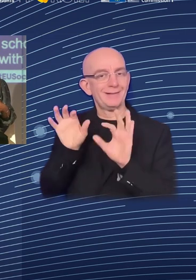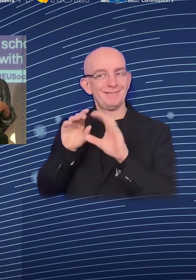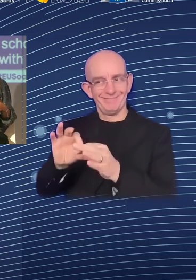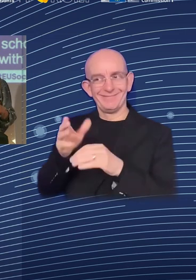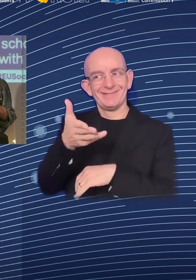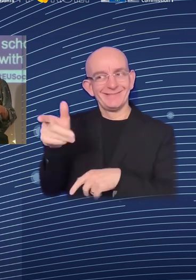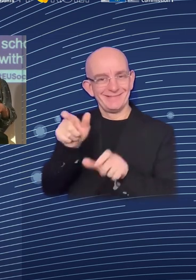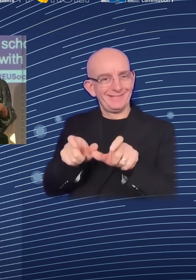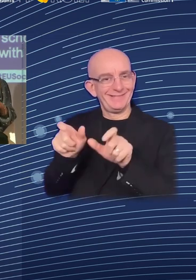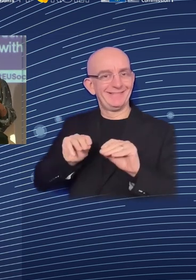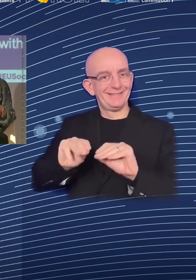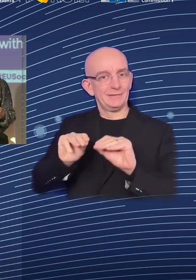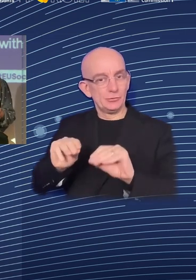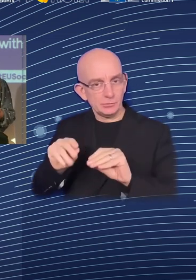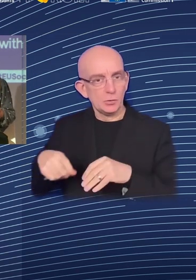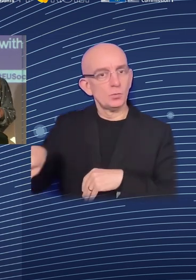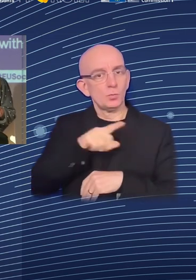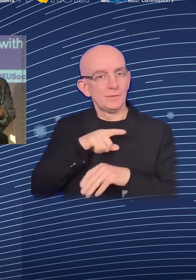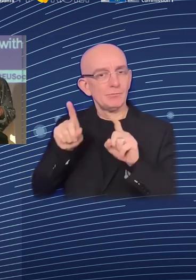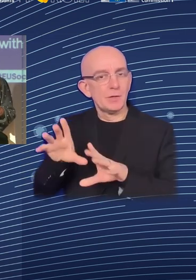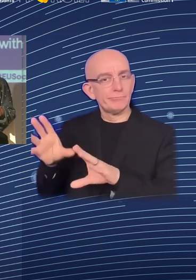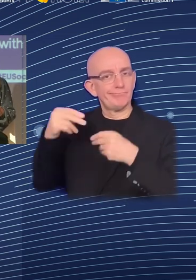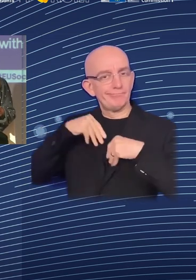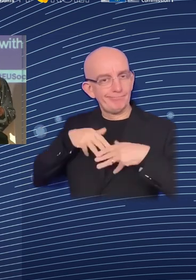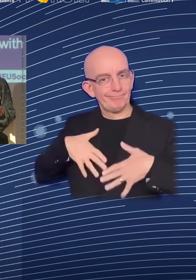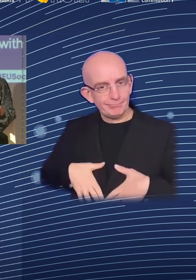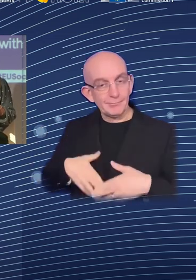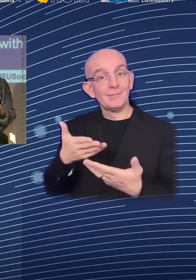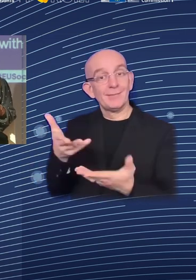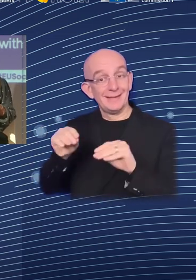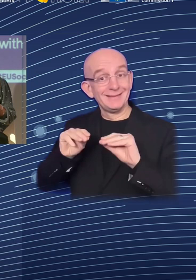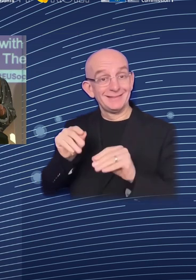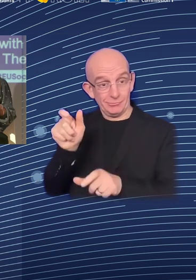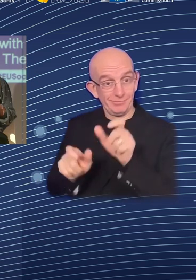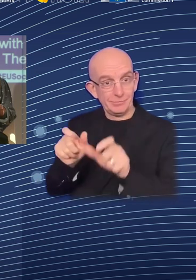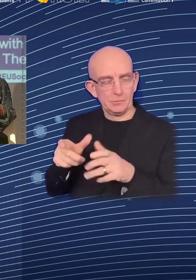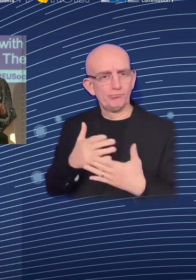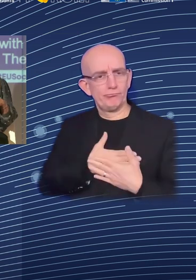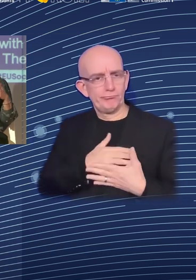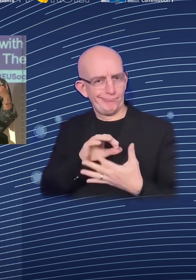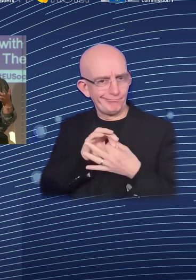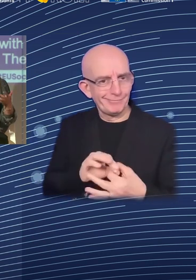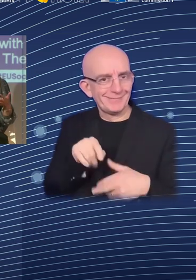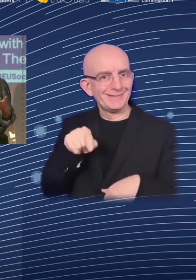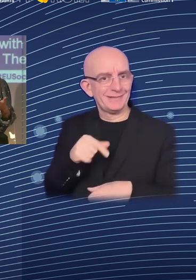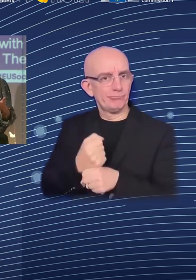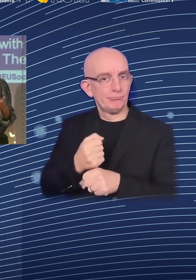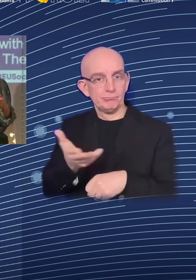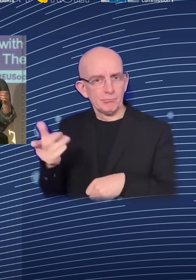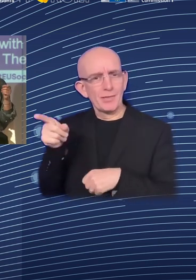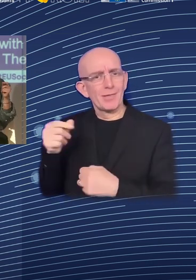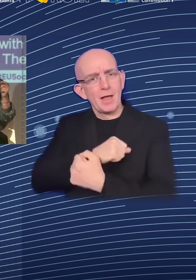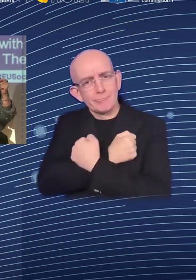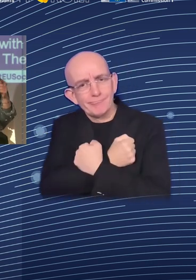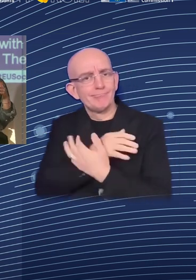devoted for their work. They really like their kids, but many of them don't like digital technologies. And we need to work with them